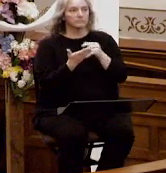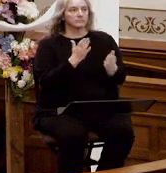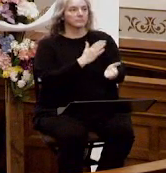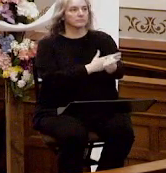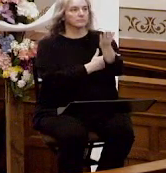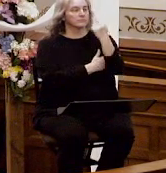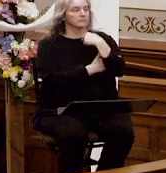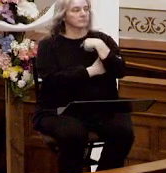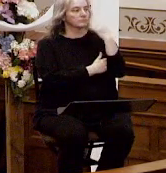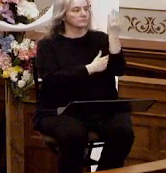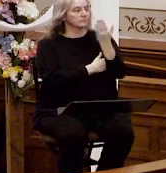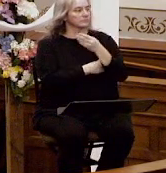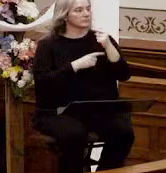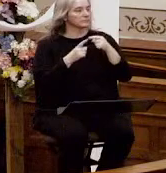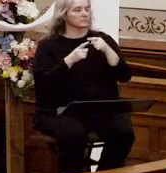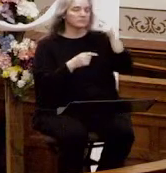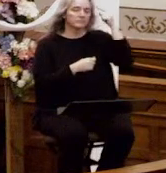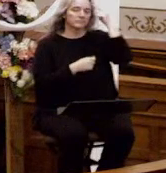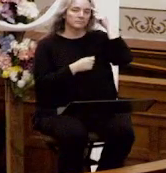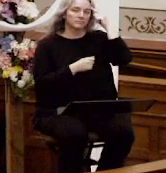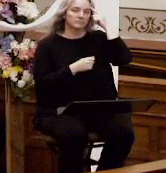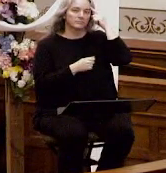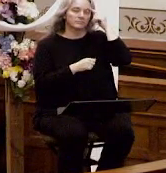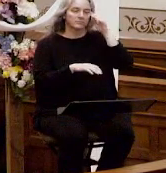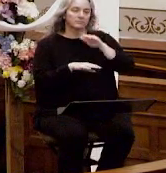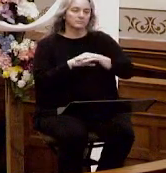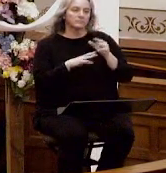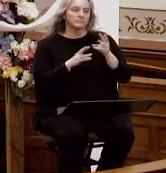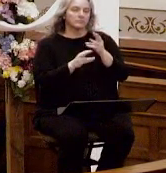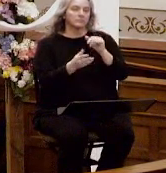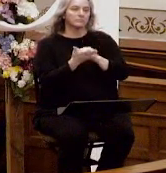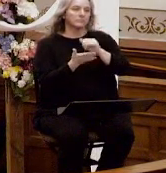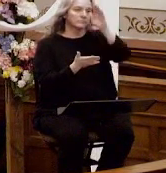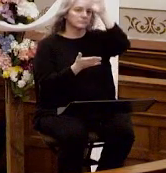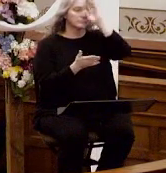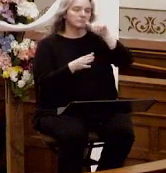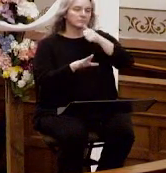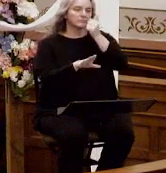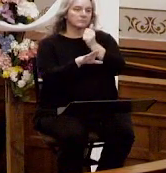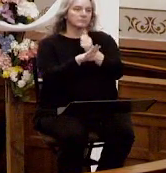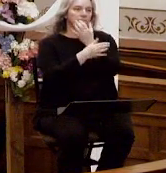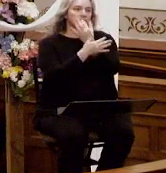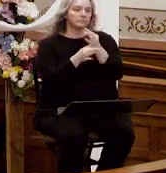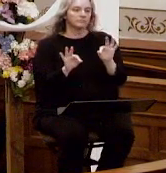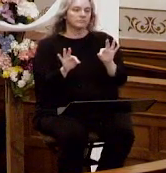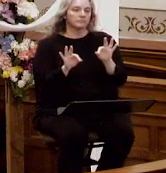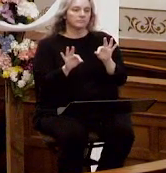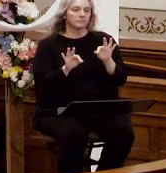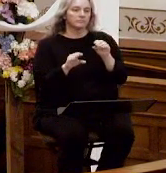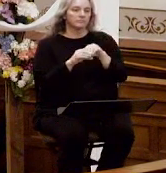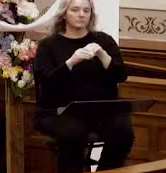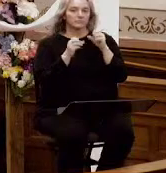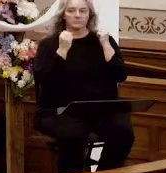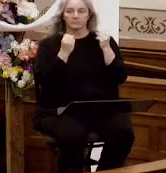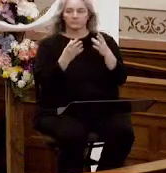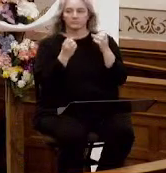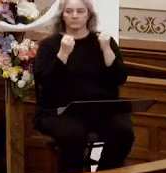I invite you to reflect on the ways that God sets you free in so many